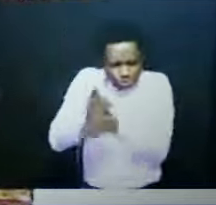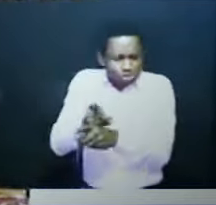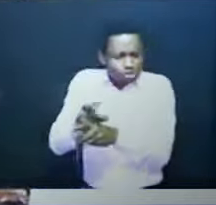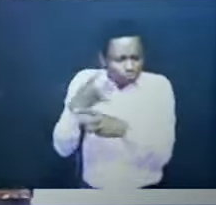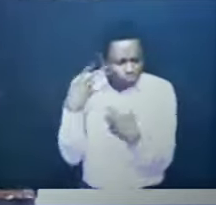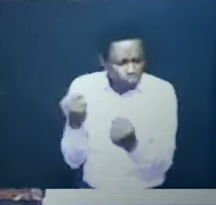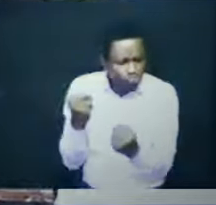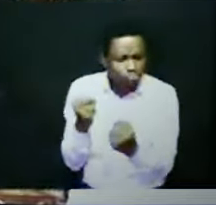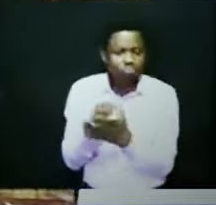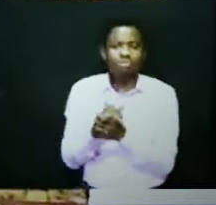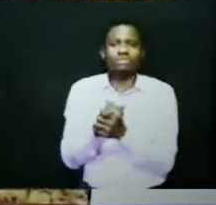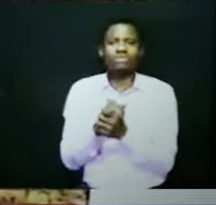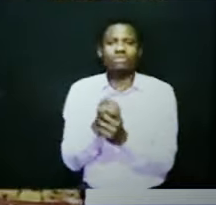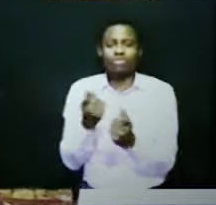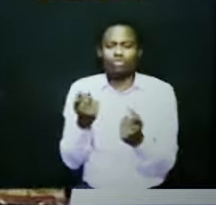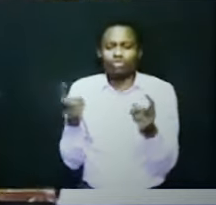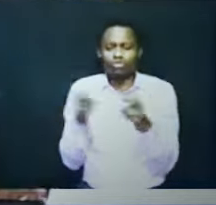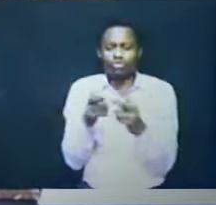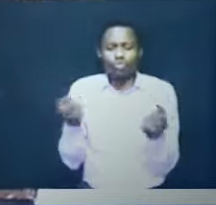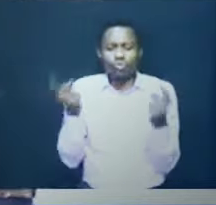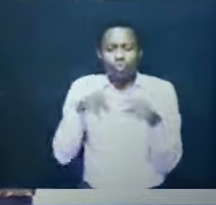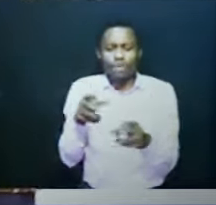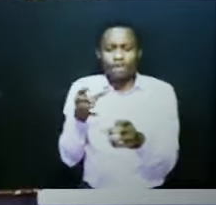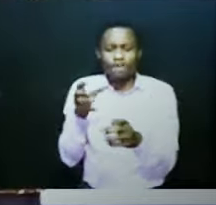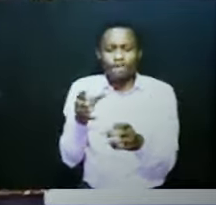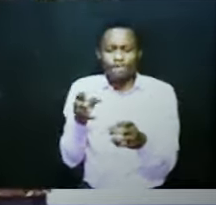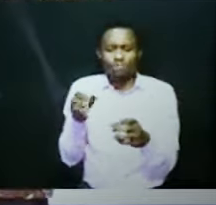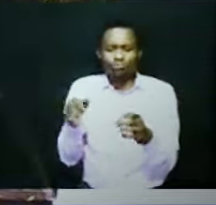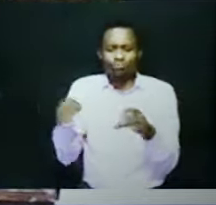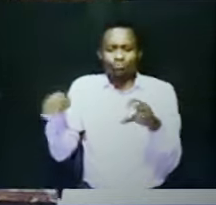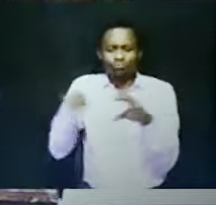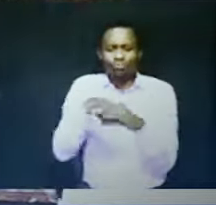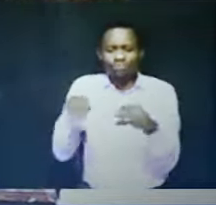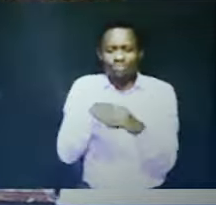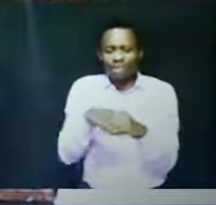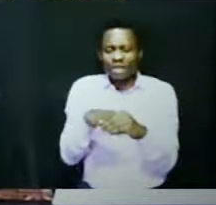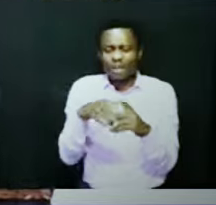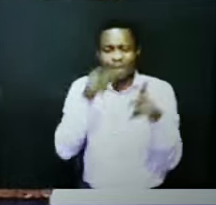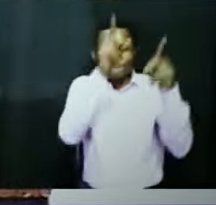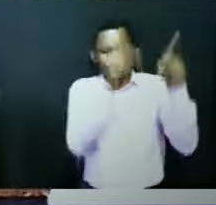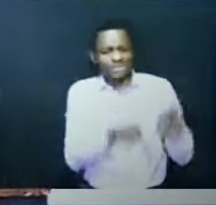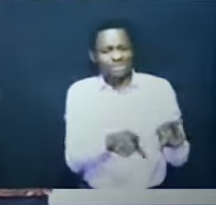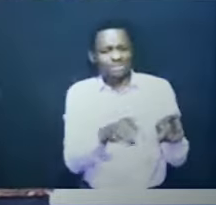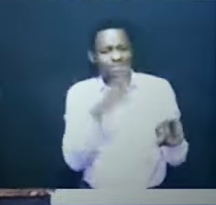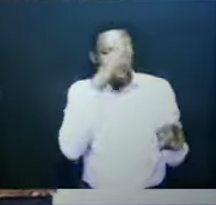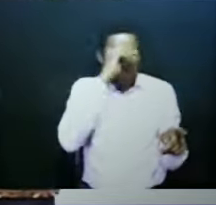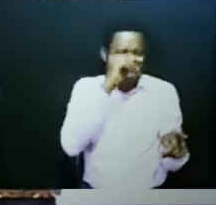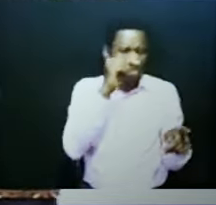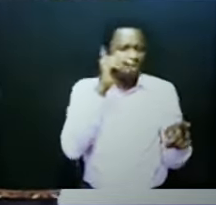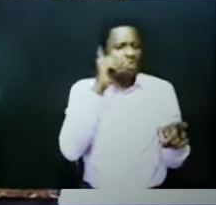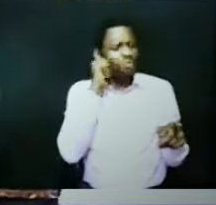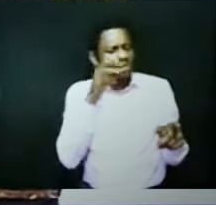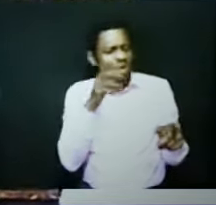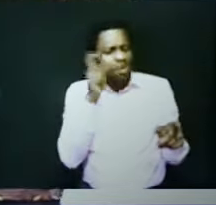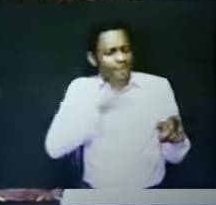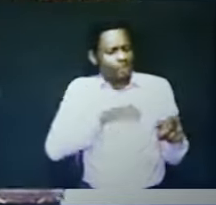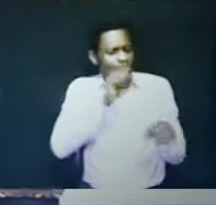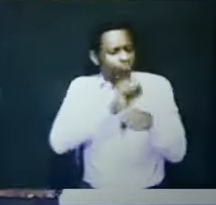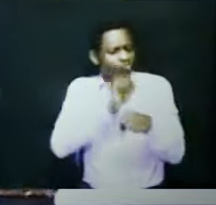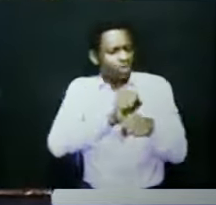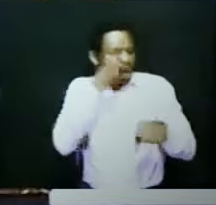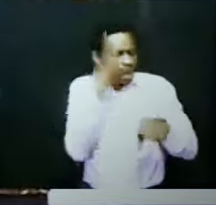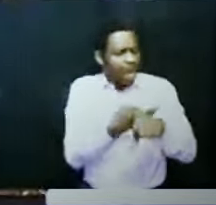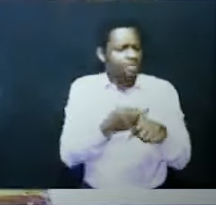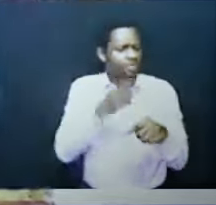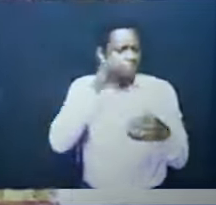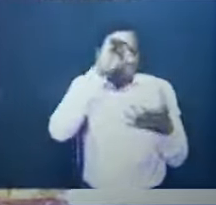So when you marry a wife or when you marry a spouse, as you say, you need to work at the marriage. Diligent